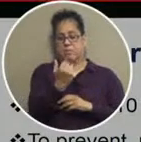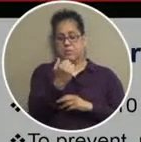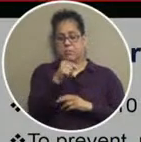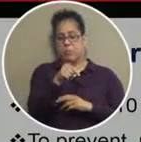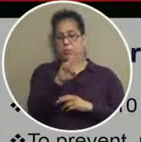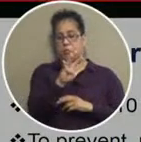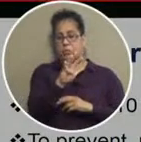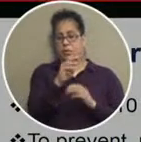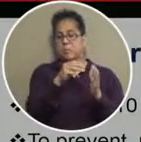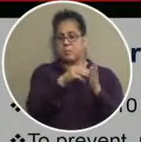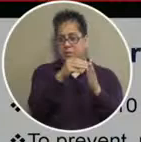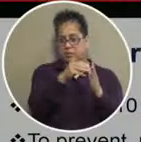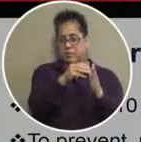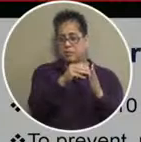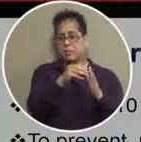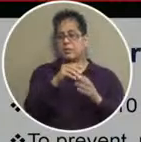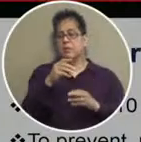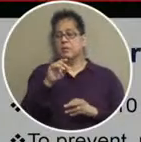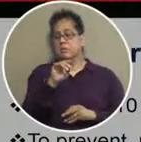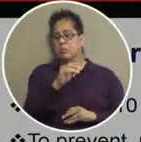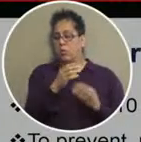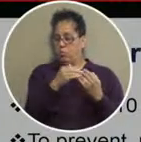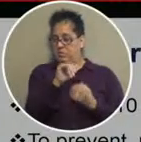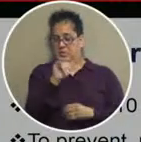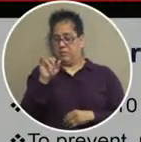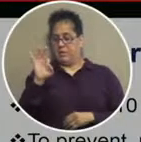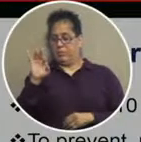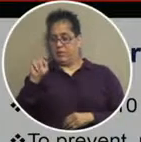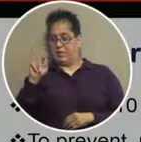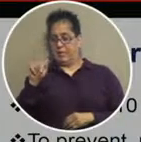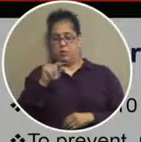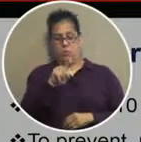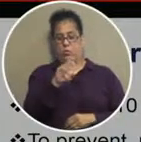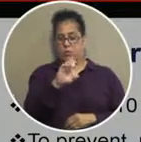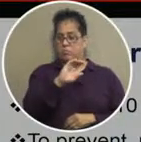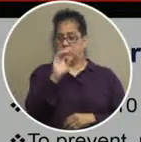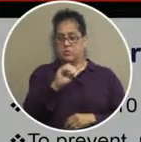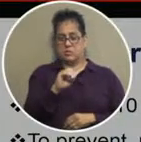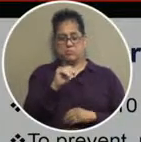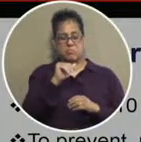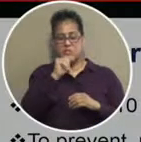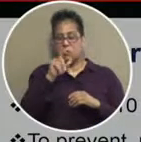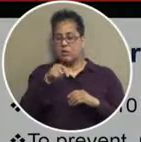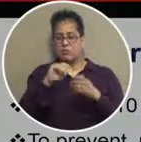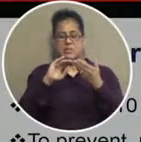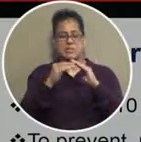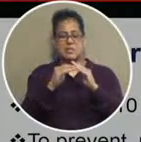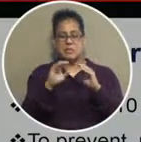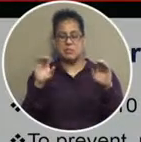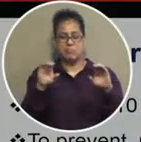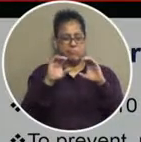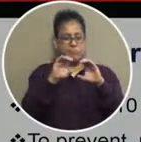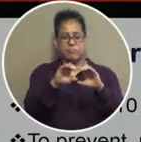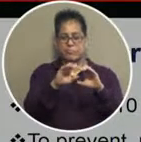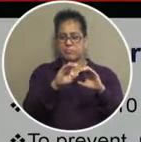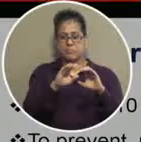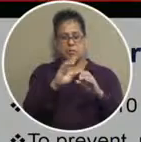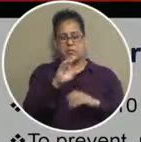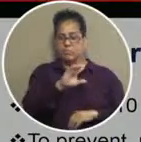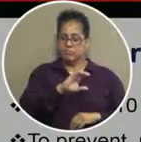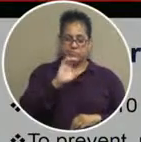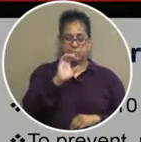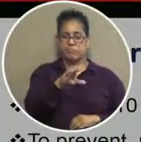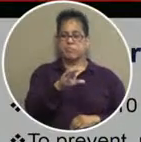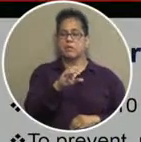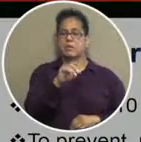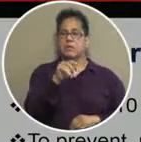$15.4 million, and again, similar to the FTA, 100% federal share, which means no city match. So it was really, really good to